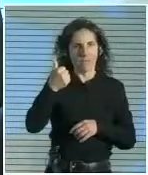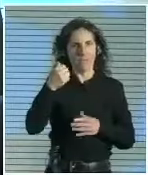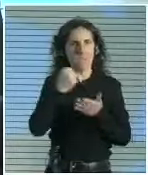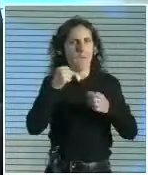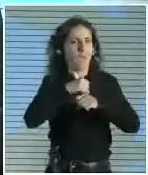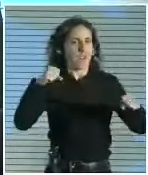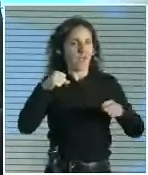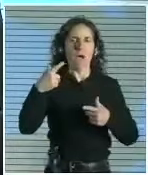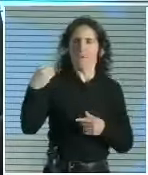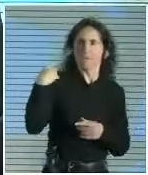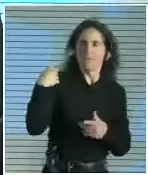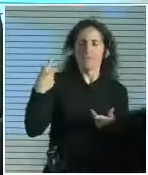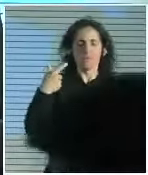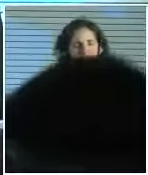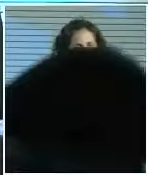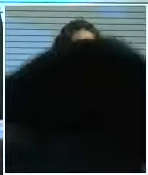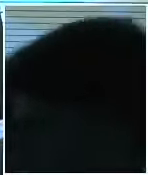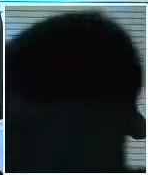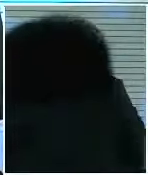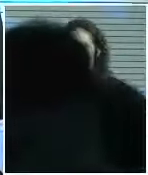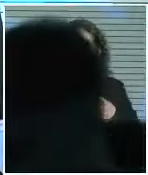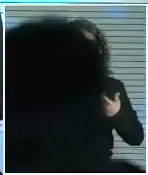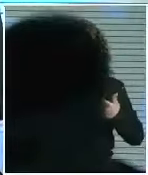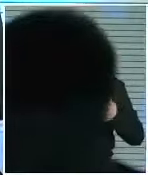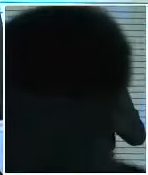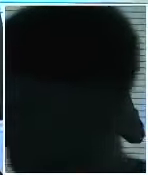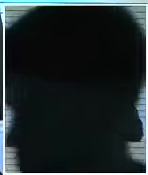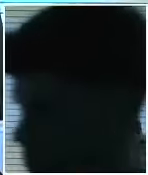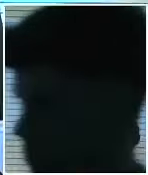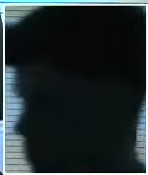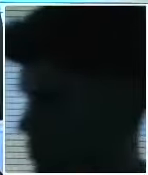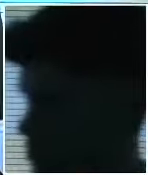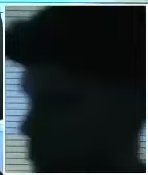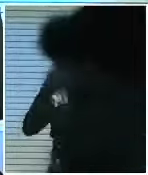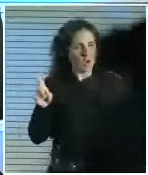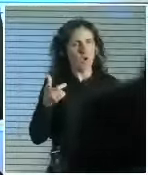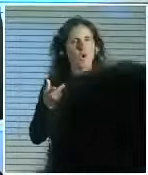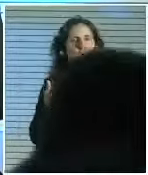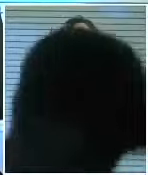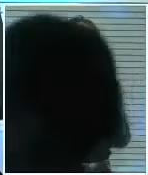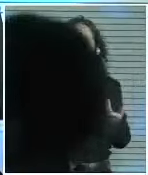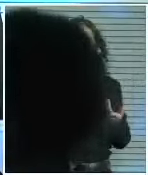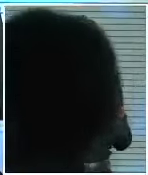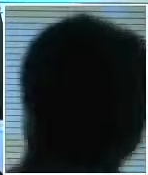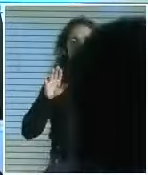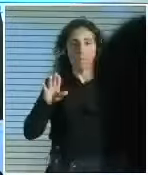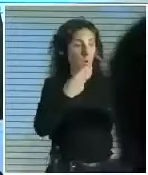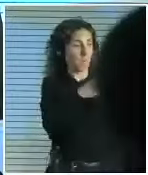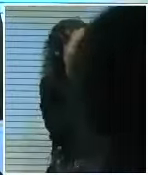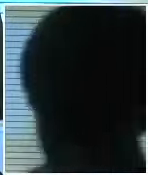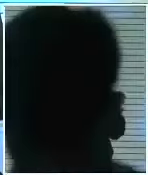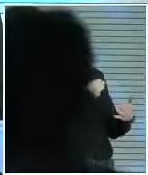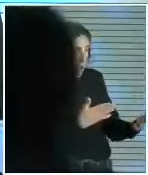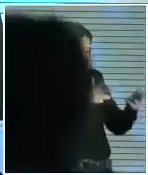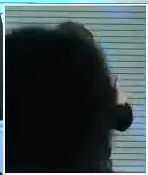requiring I donate food. Your policies aren't clear enough to help me do that confidently. So I would encourage all destinations to take a look at how